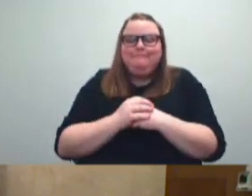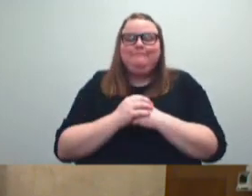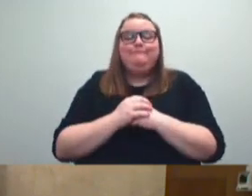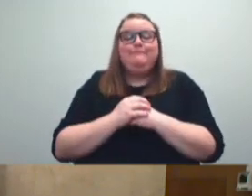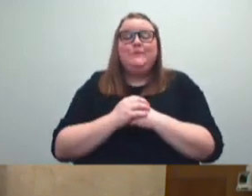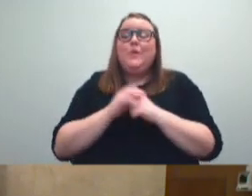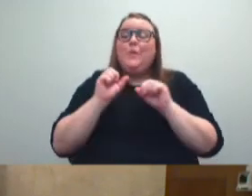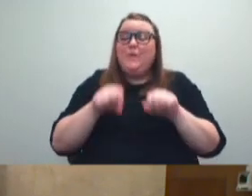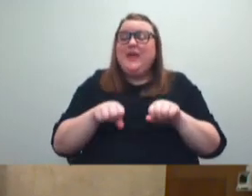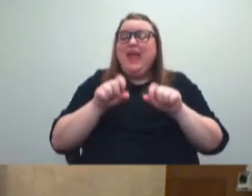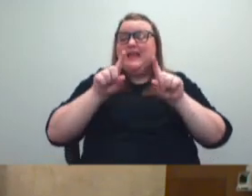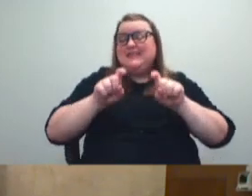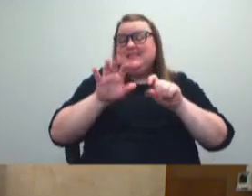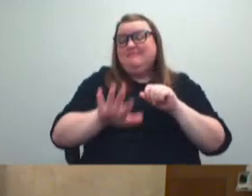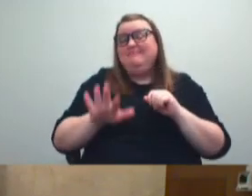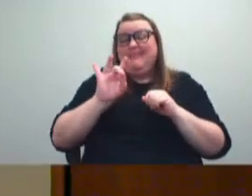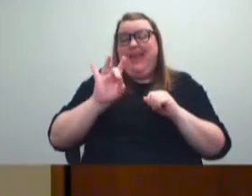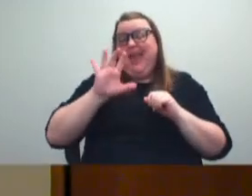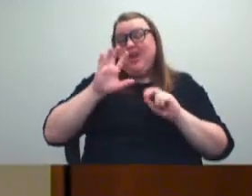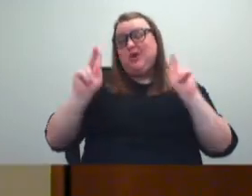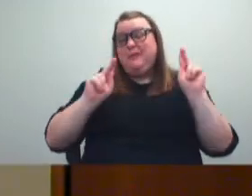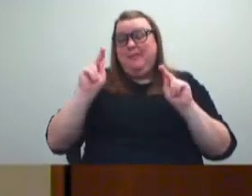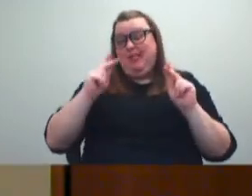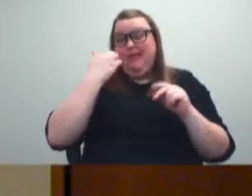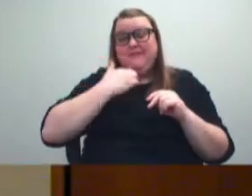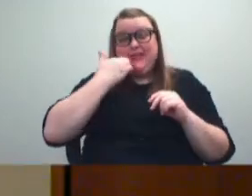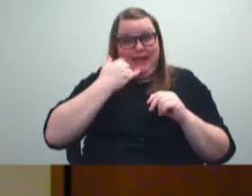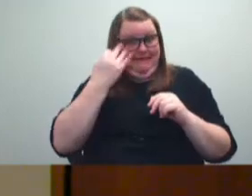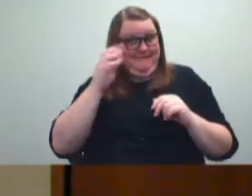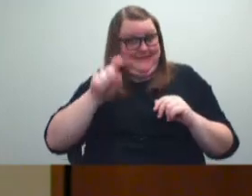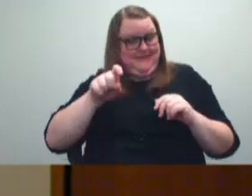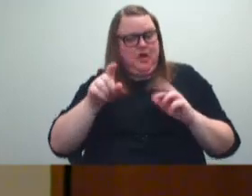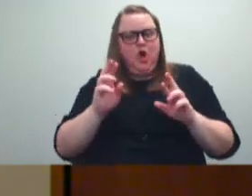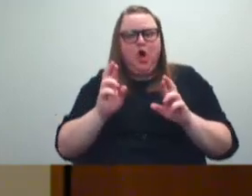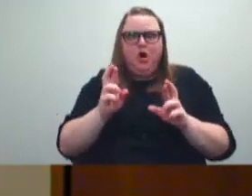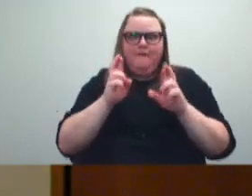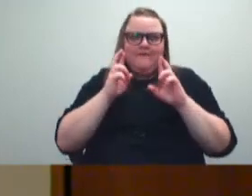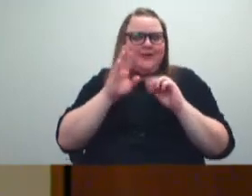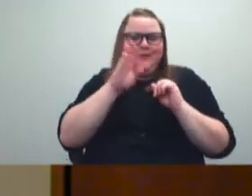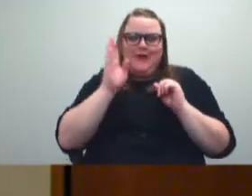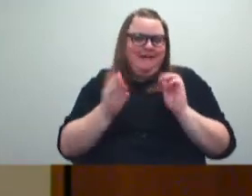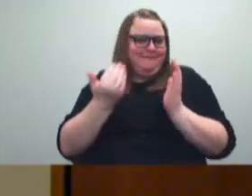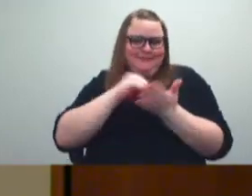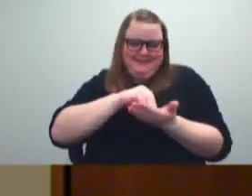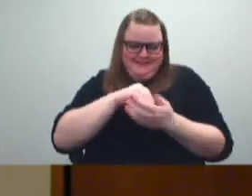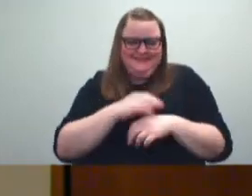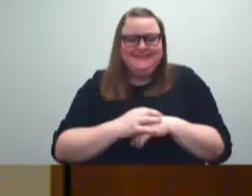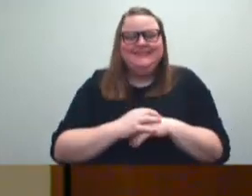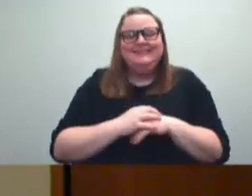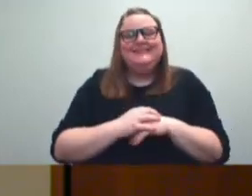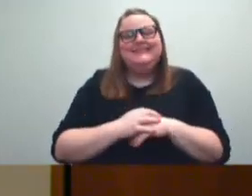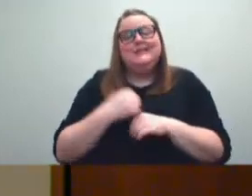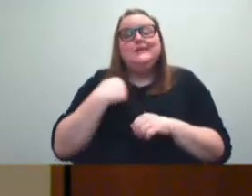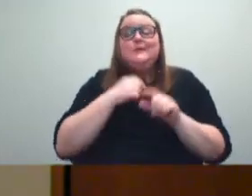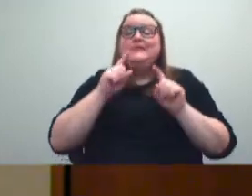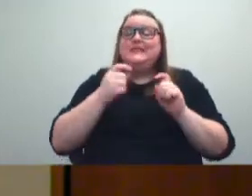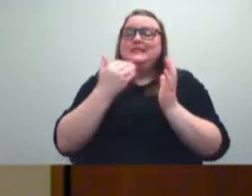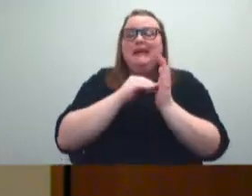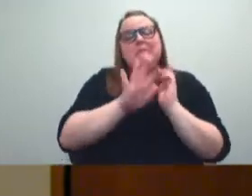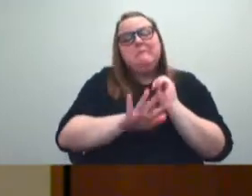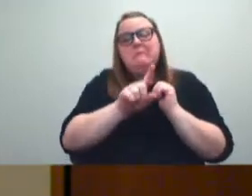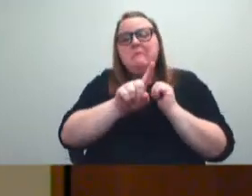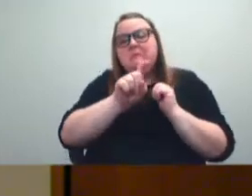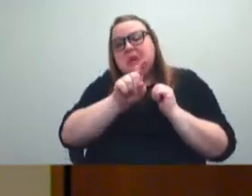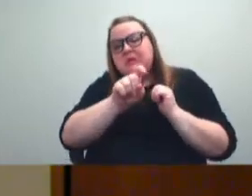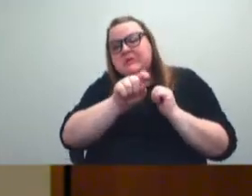a day if we needed to. Hopefully, we never get back to that point. We are testing about 100 to 200